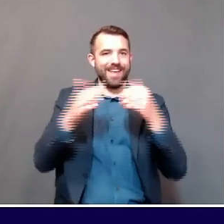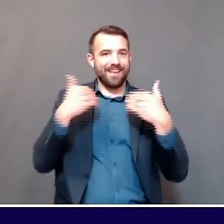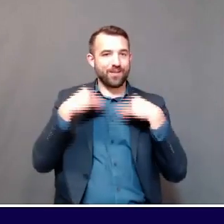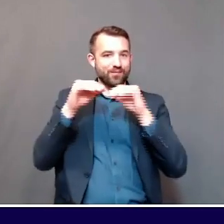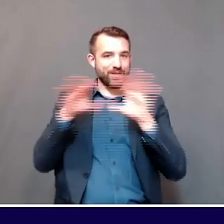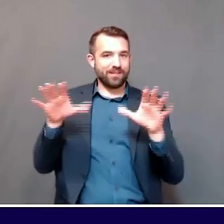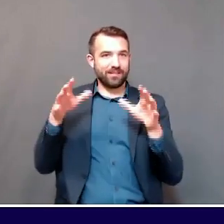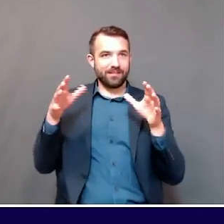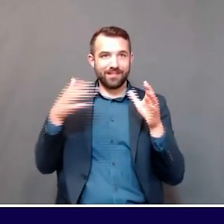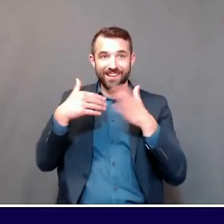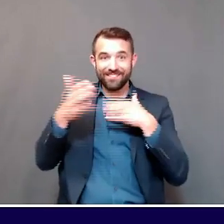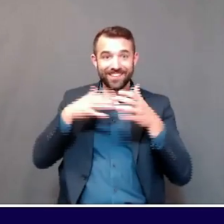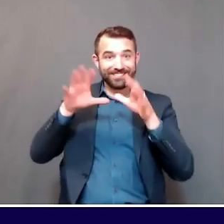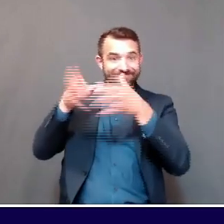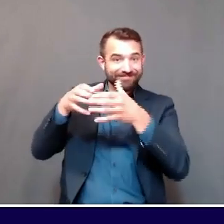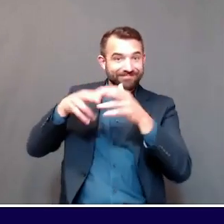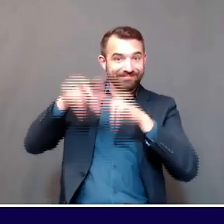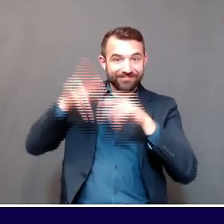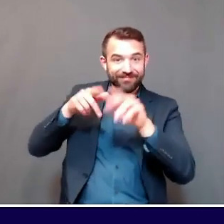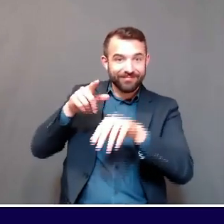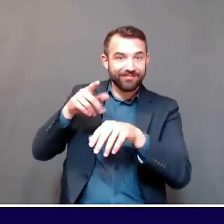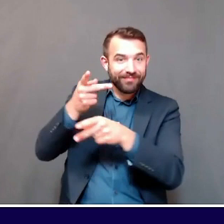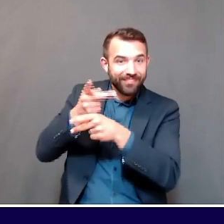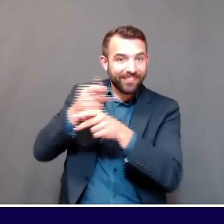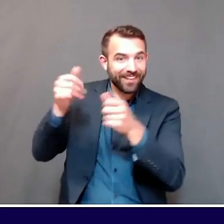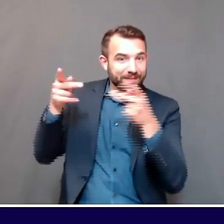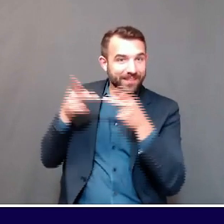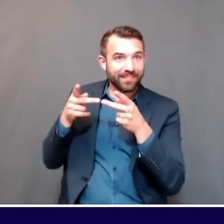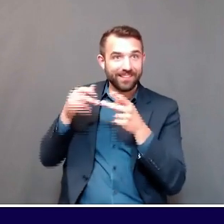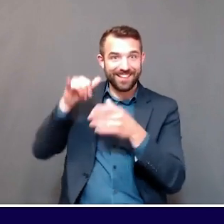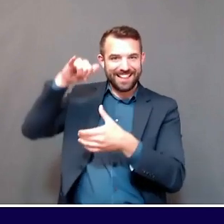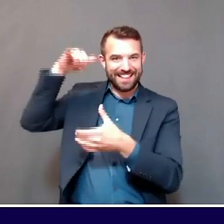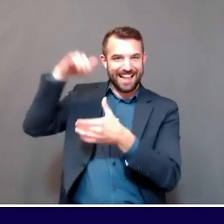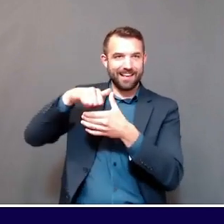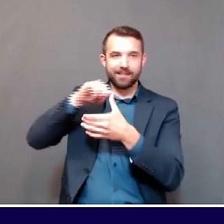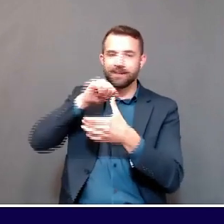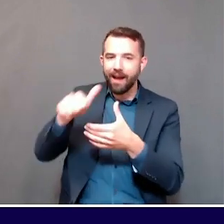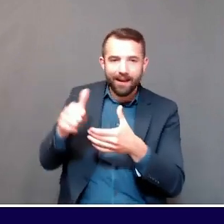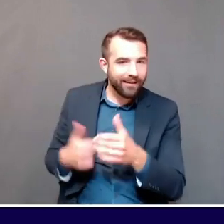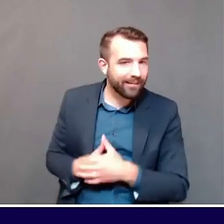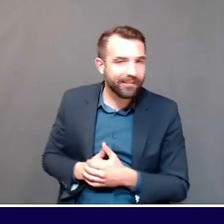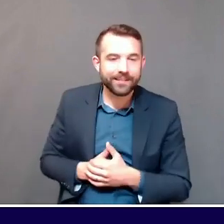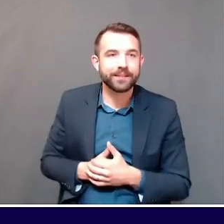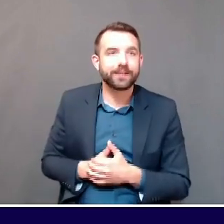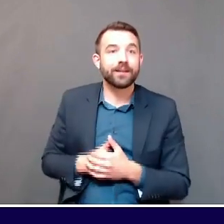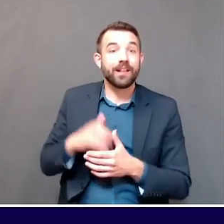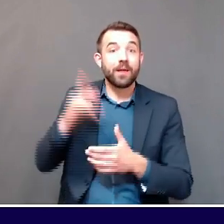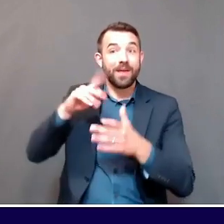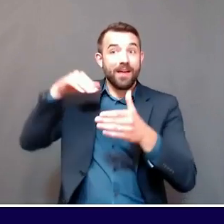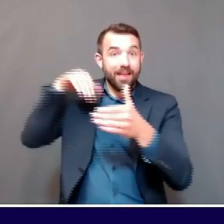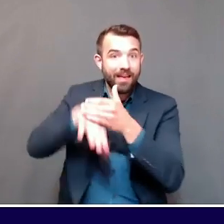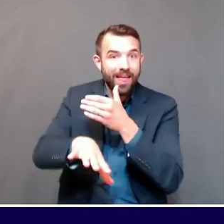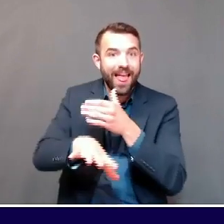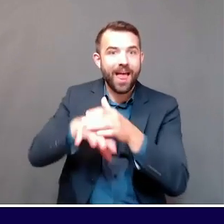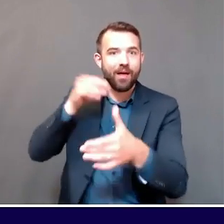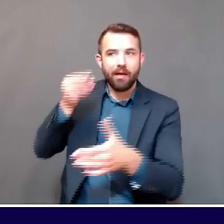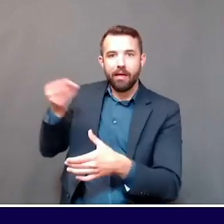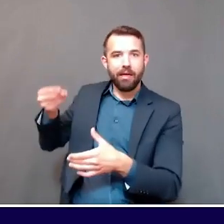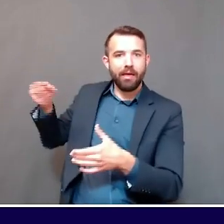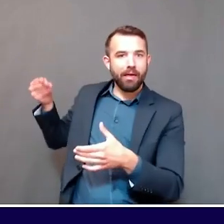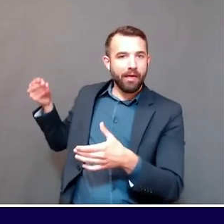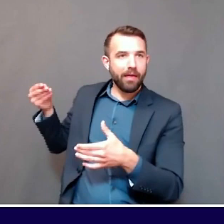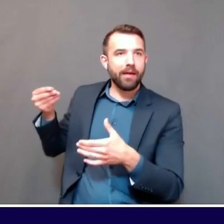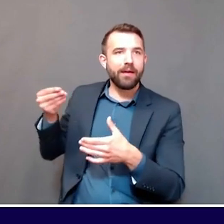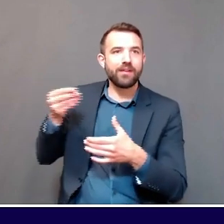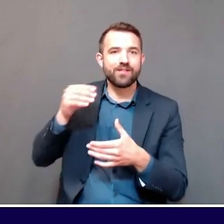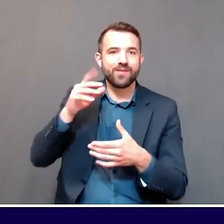entering or transiting through that facility and thus reintroduce it into the community. Yep, so Sorry. You bet. May I